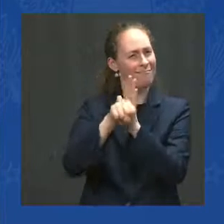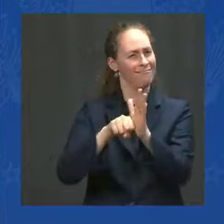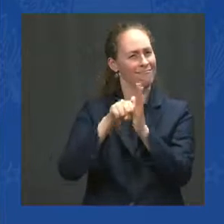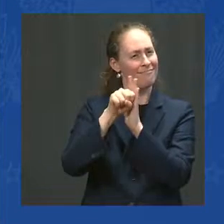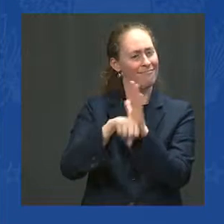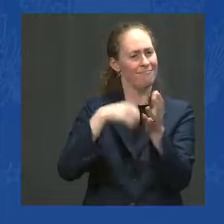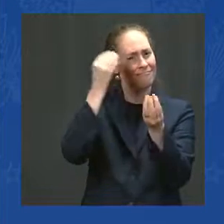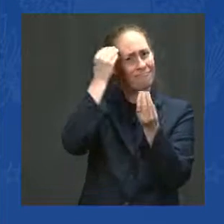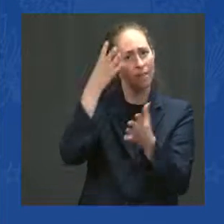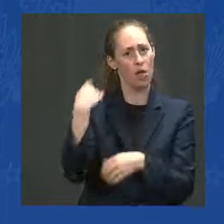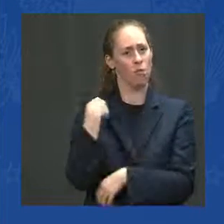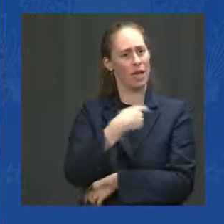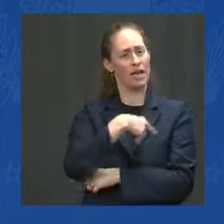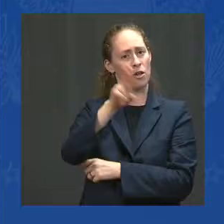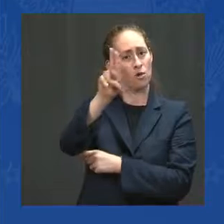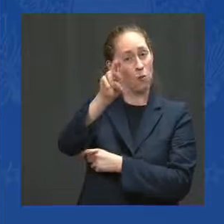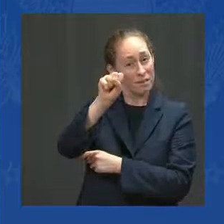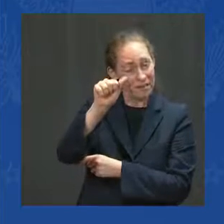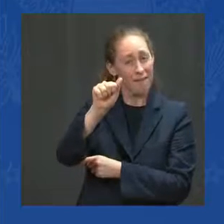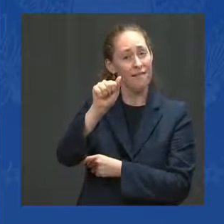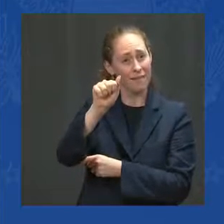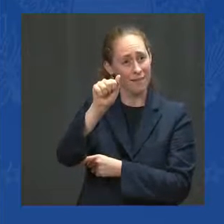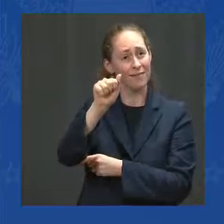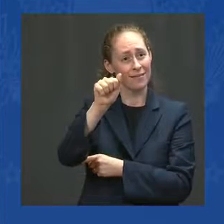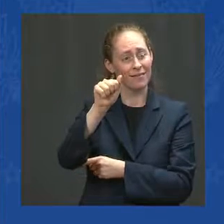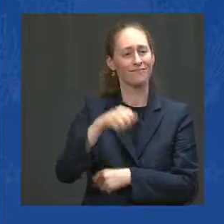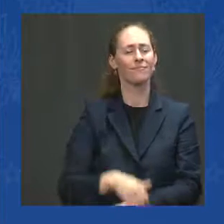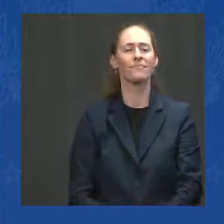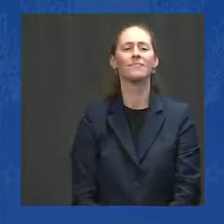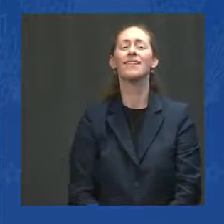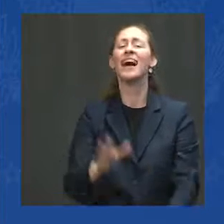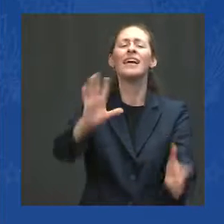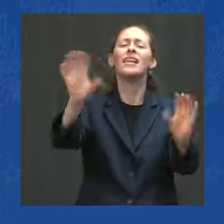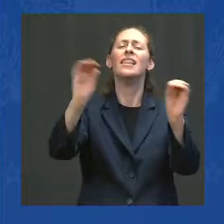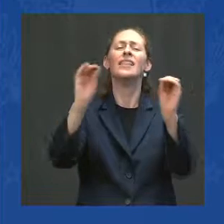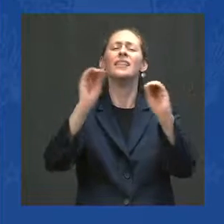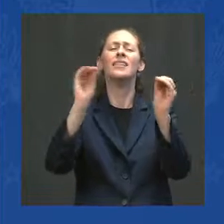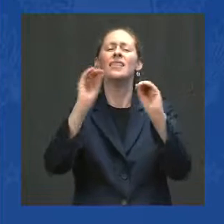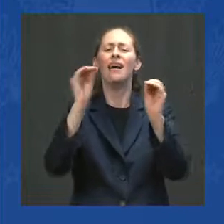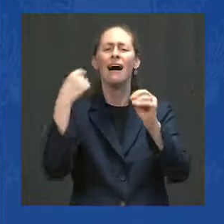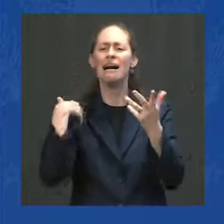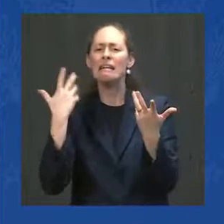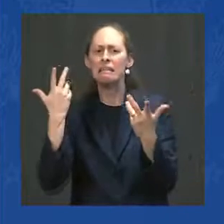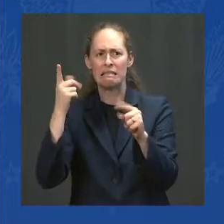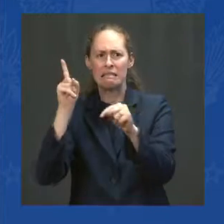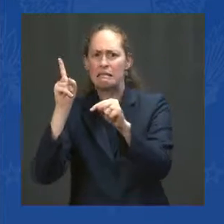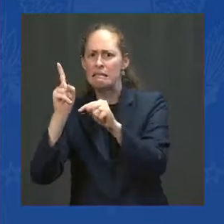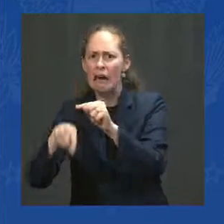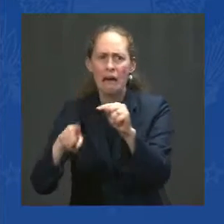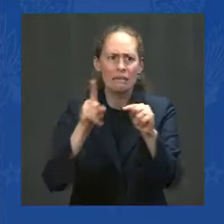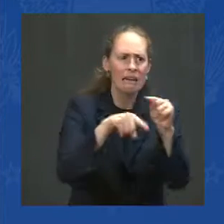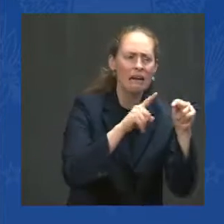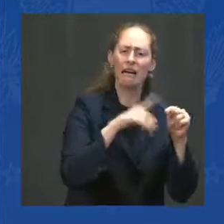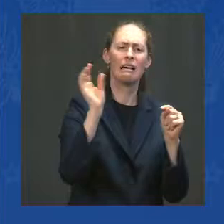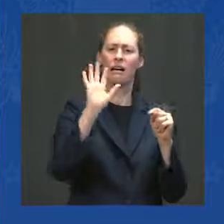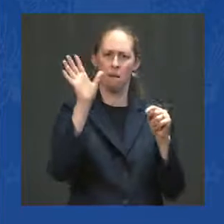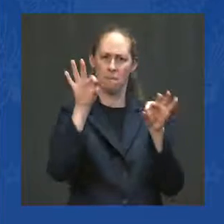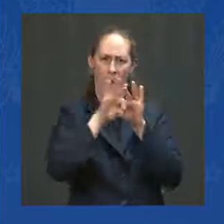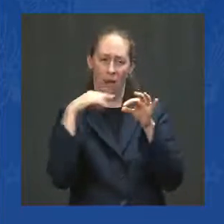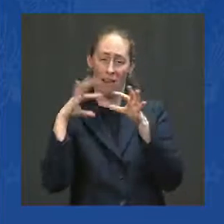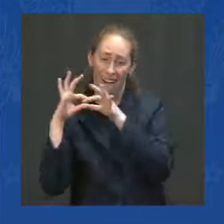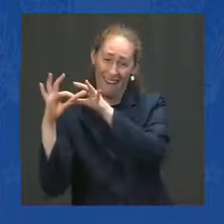America. And there's nothing we can't do if we do it together. So thank